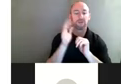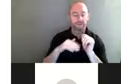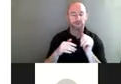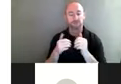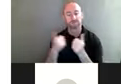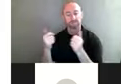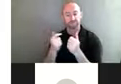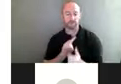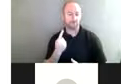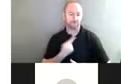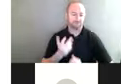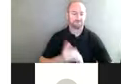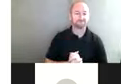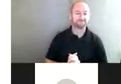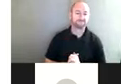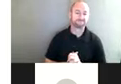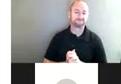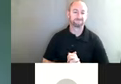apart.